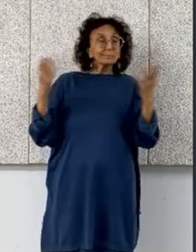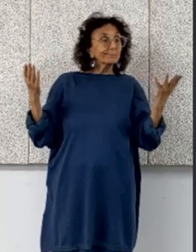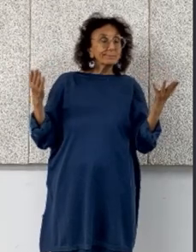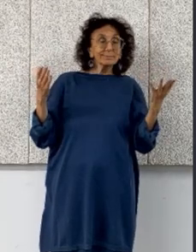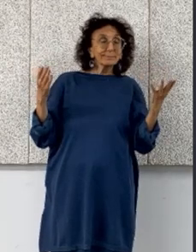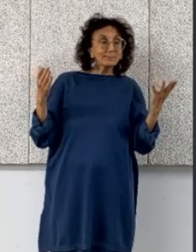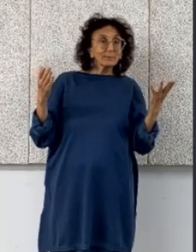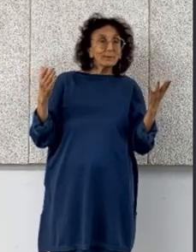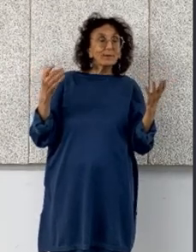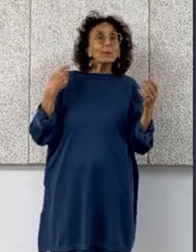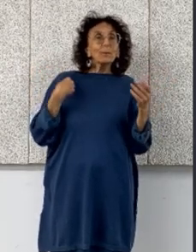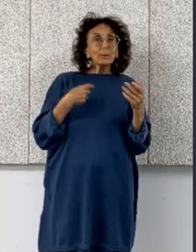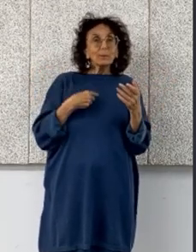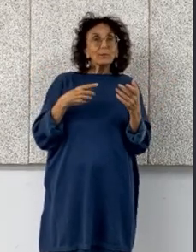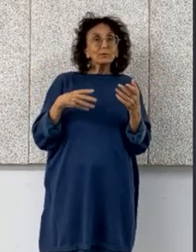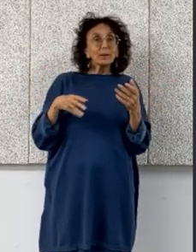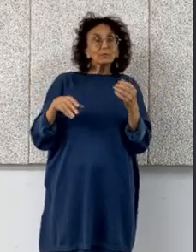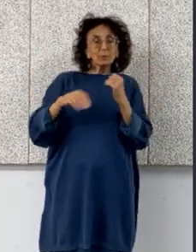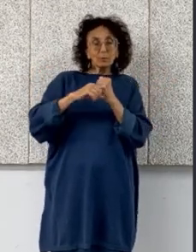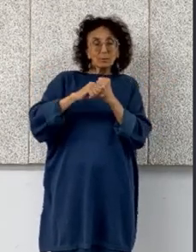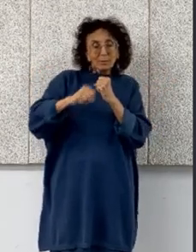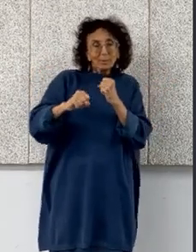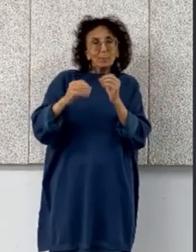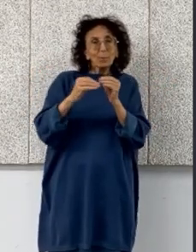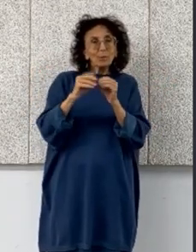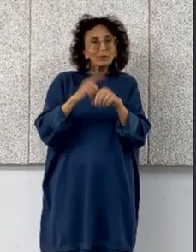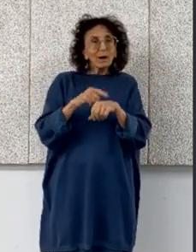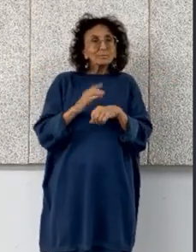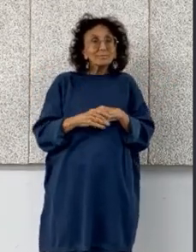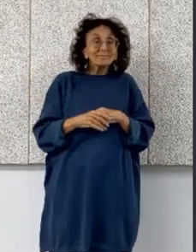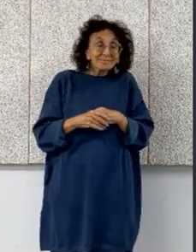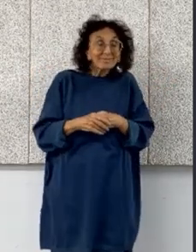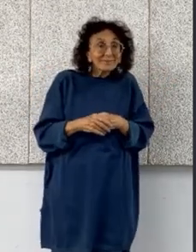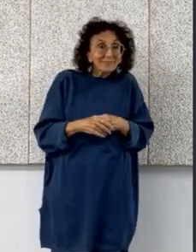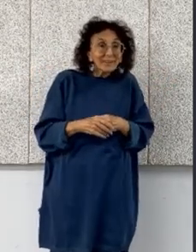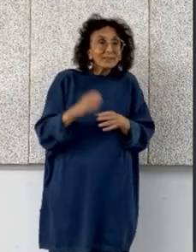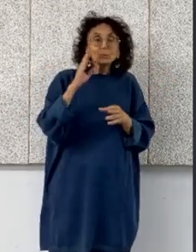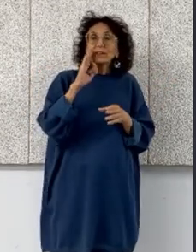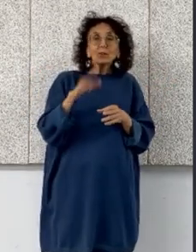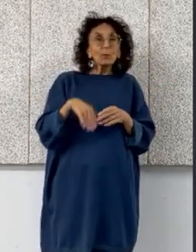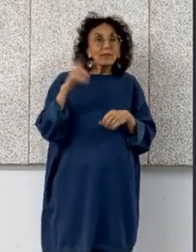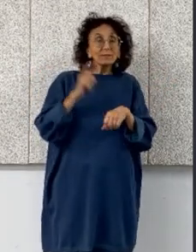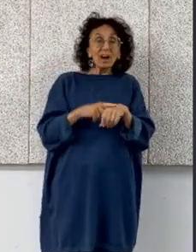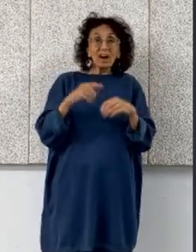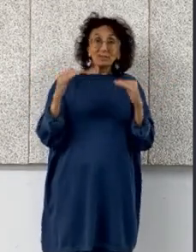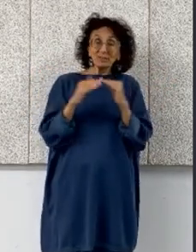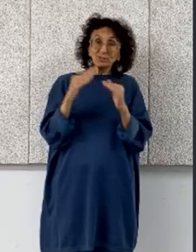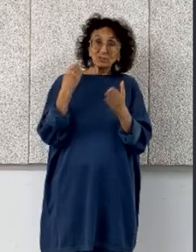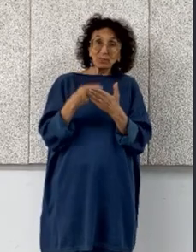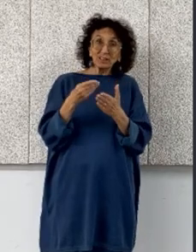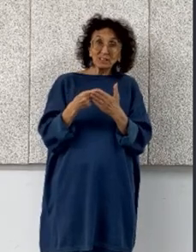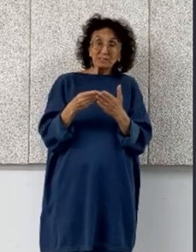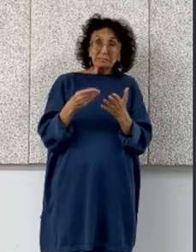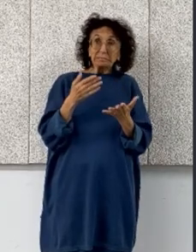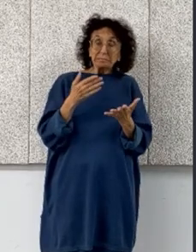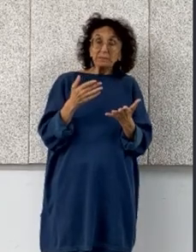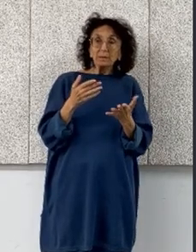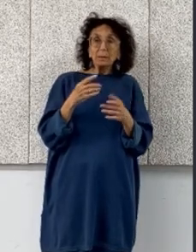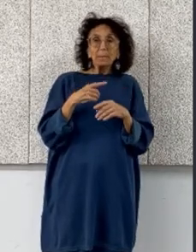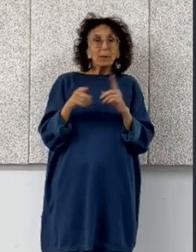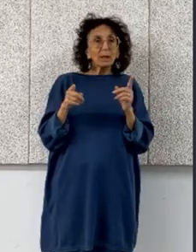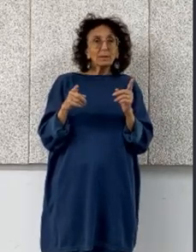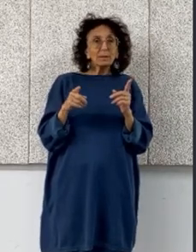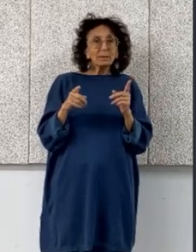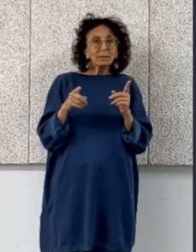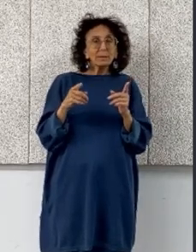just adding time. Mm-hmm. As we all know, time is money. Mm-hmm. But what's wonderful is it's